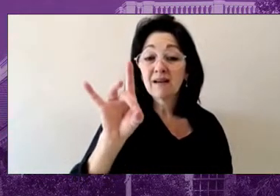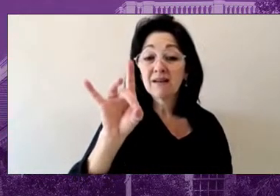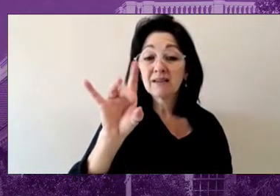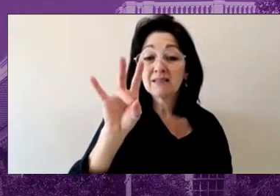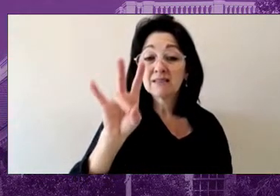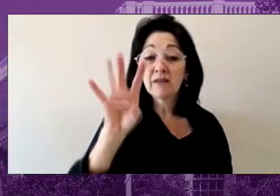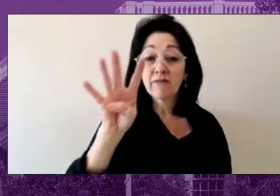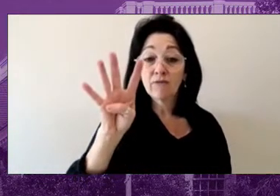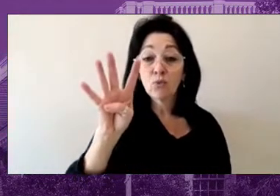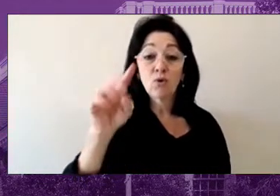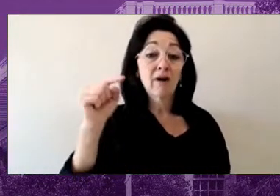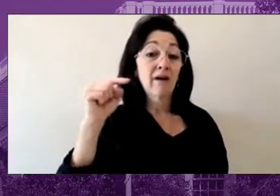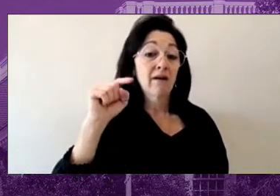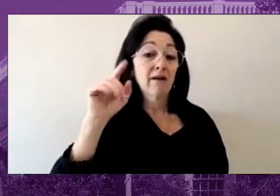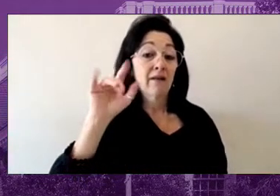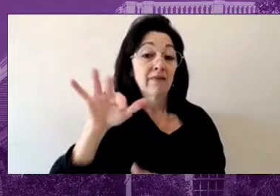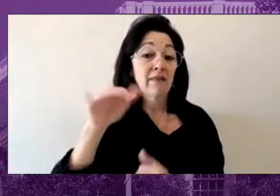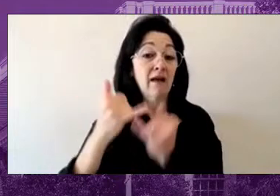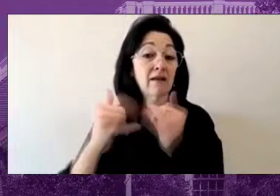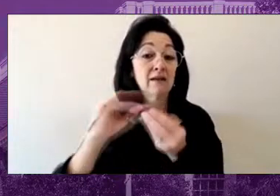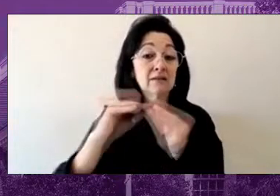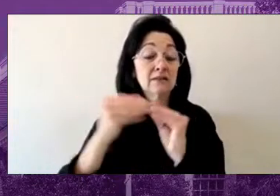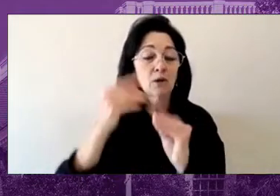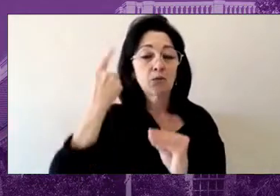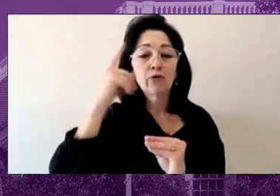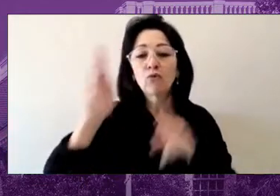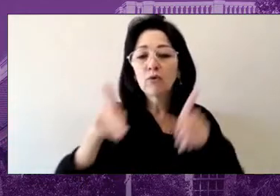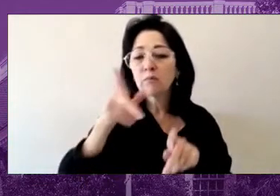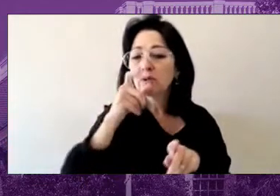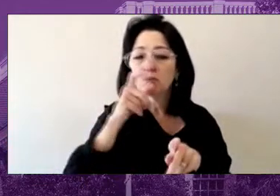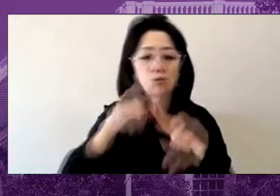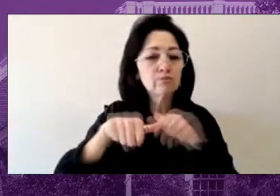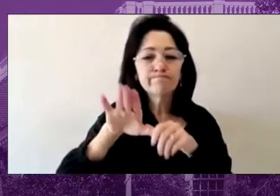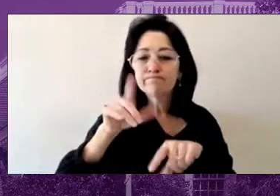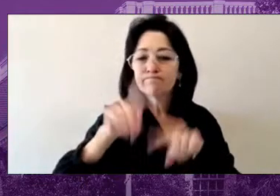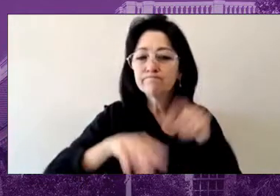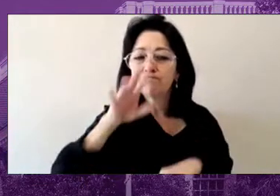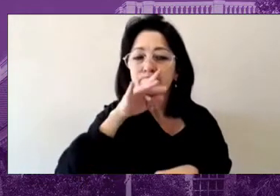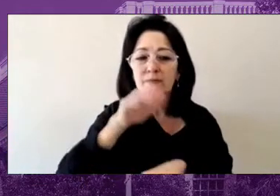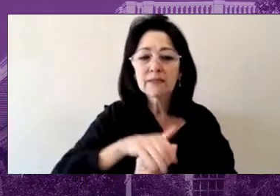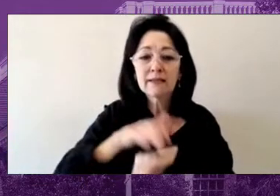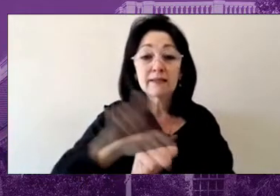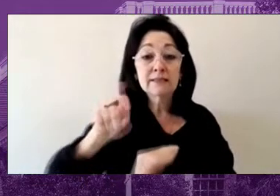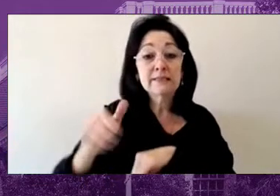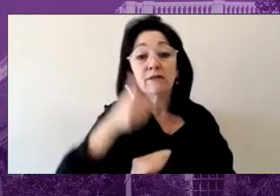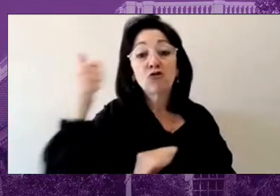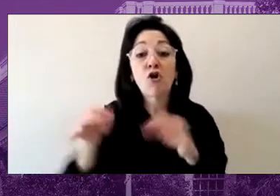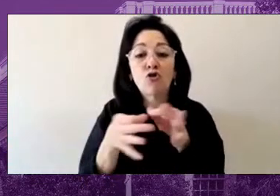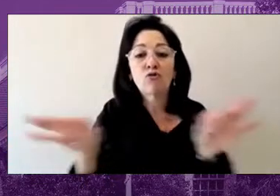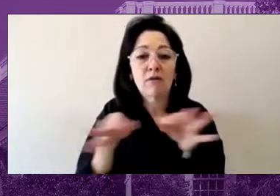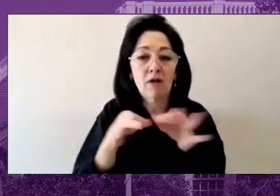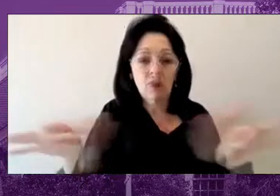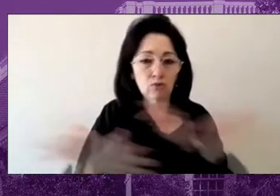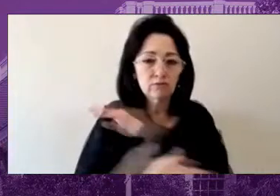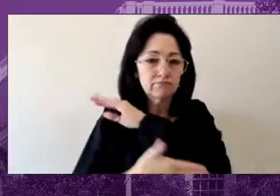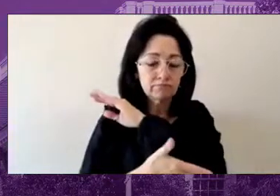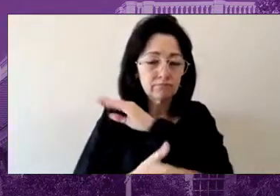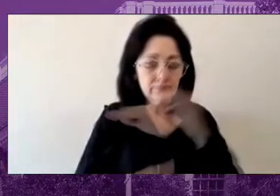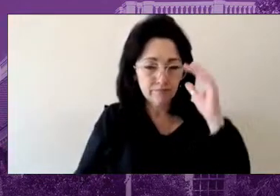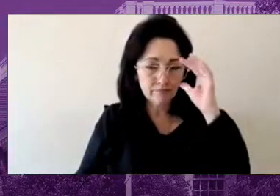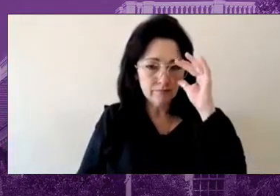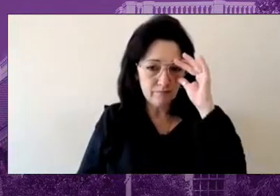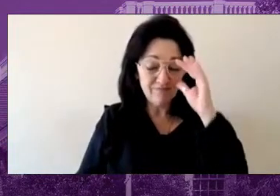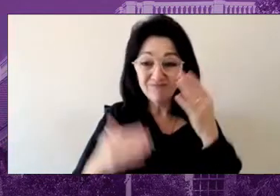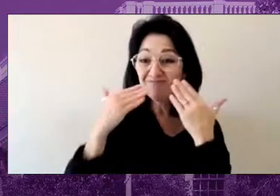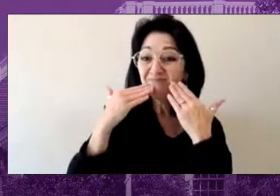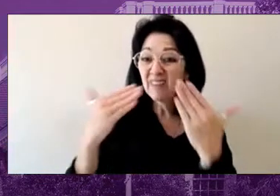302-745-9874 for non-English speakers. Thank you for listening to me today, and thank you everyone who